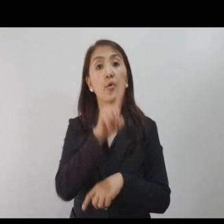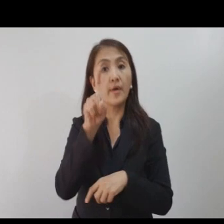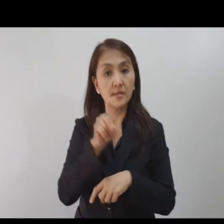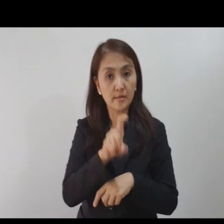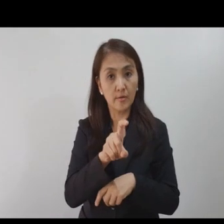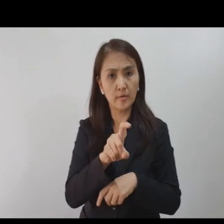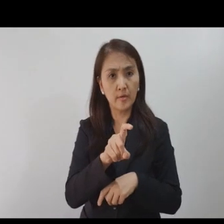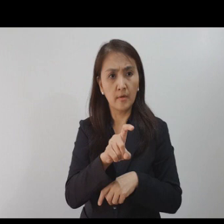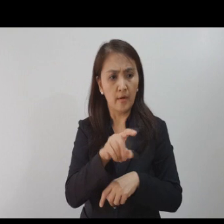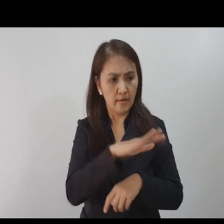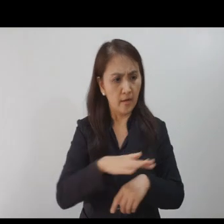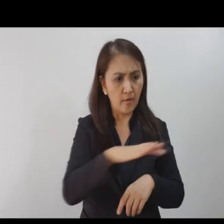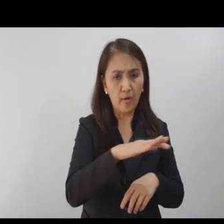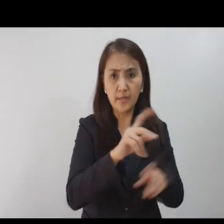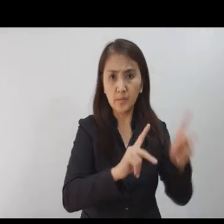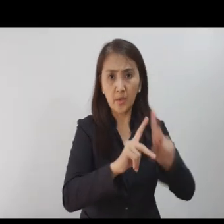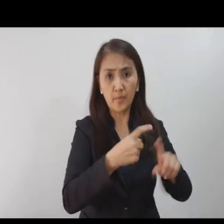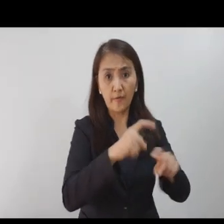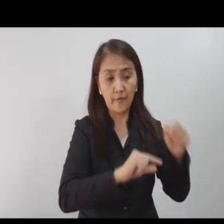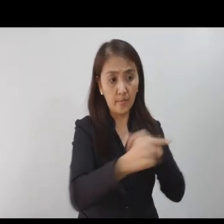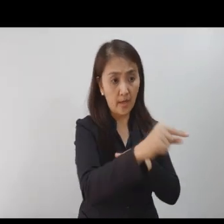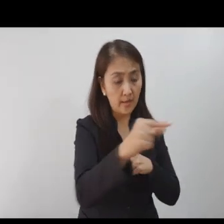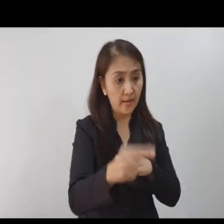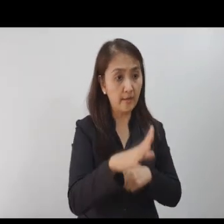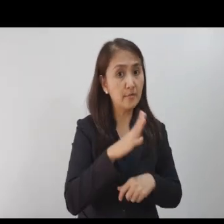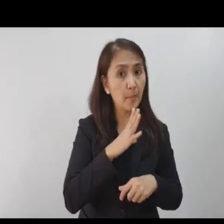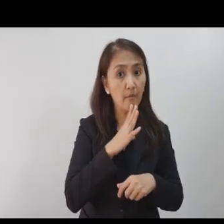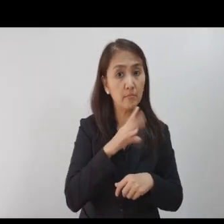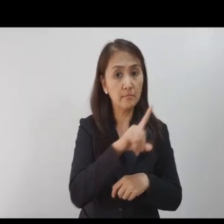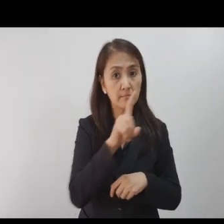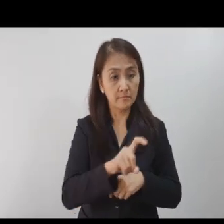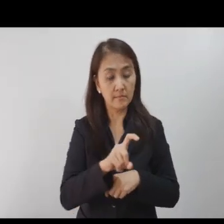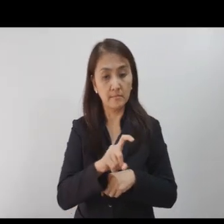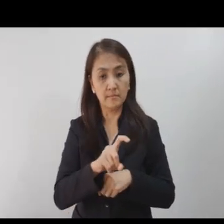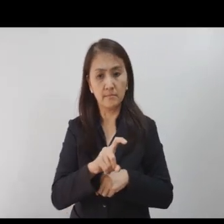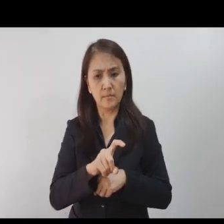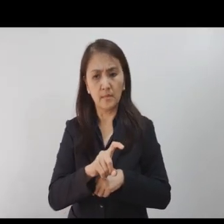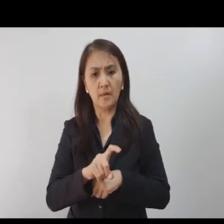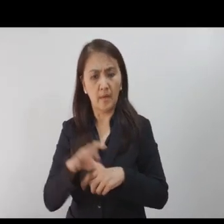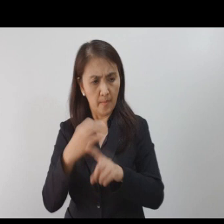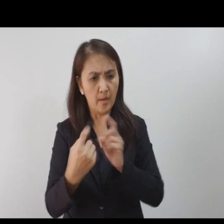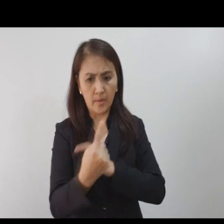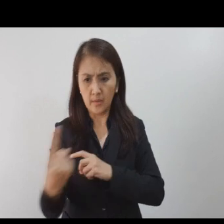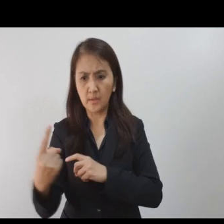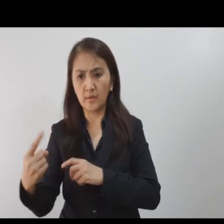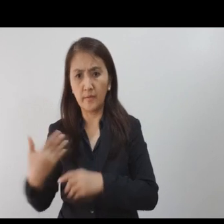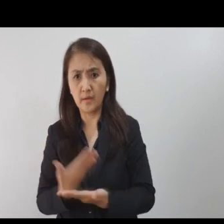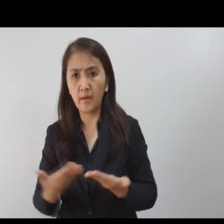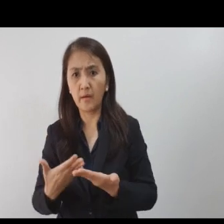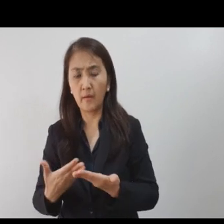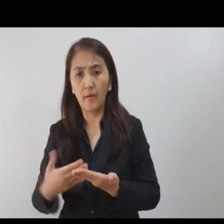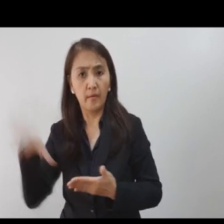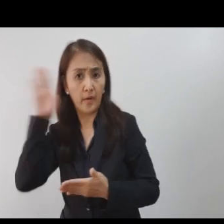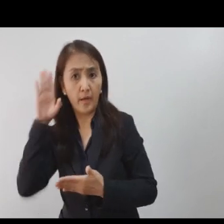in amazement, they asked, "Are not all these people who are speaking Galileans? Then how does each of